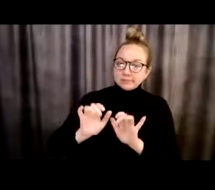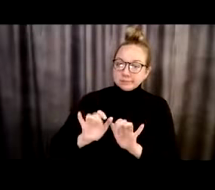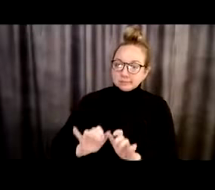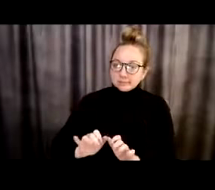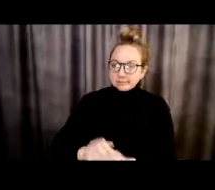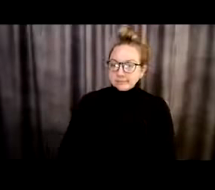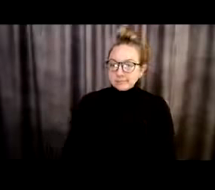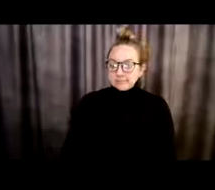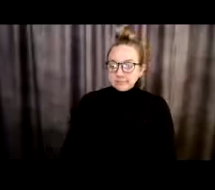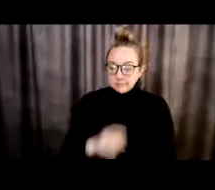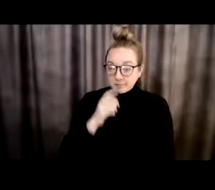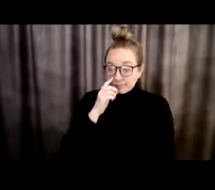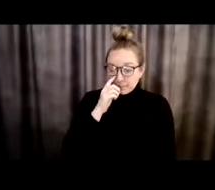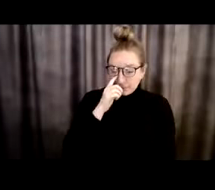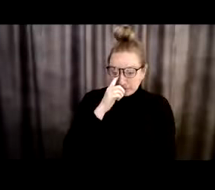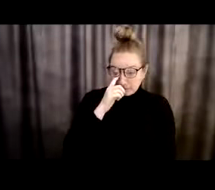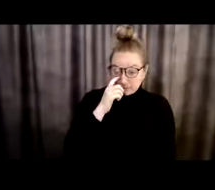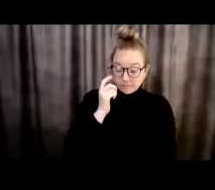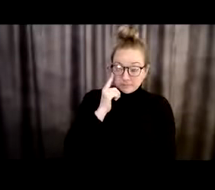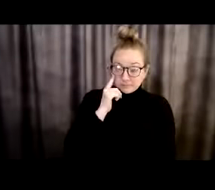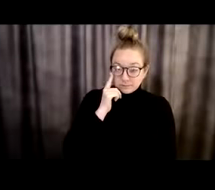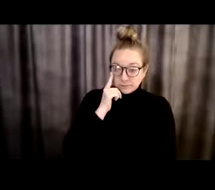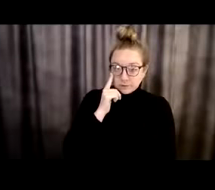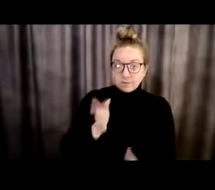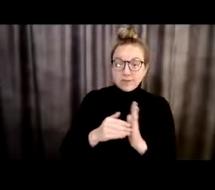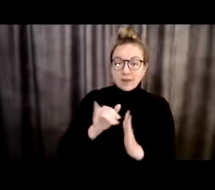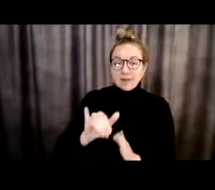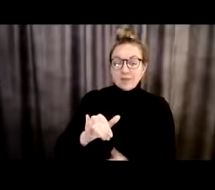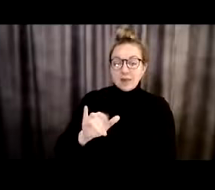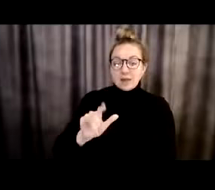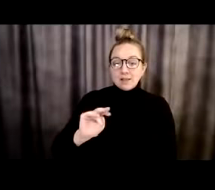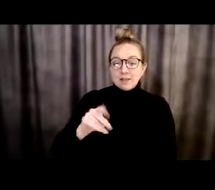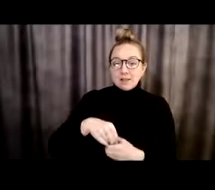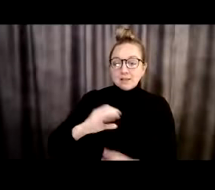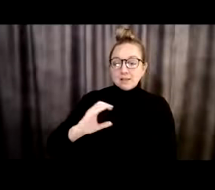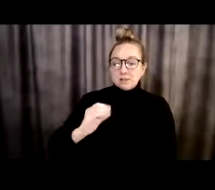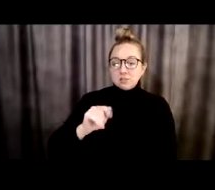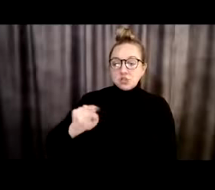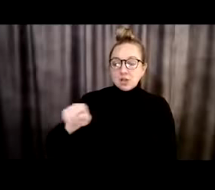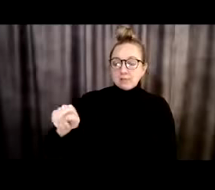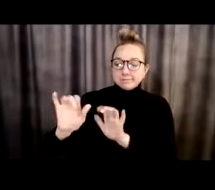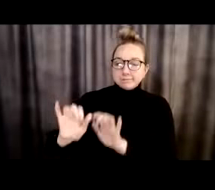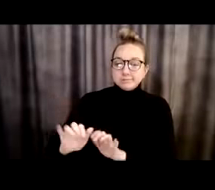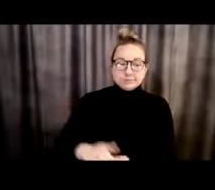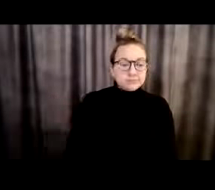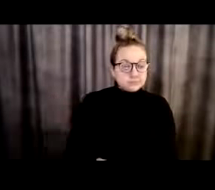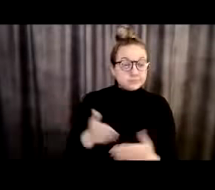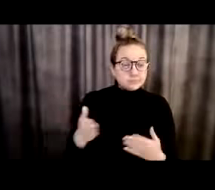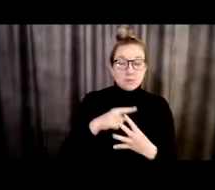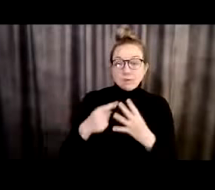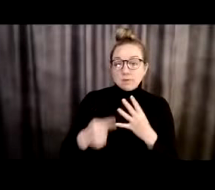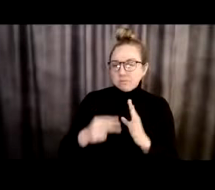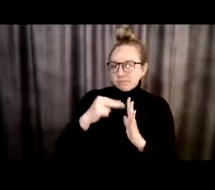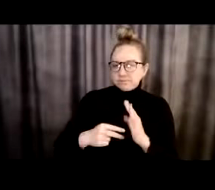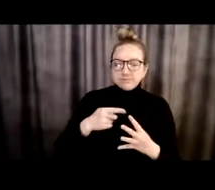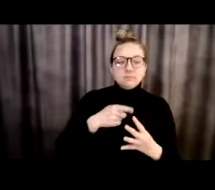and put the notes in there. And so for this activity, we're going to be defining our strategies and our tactics and how we move forward and how do